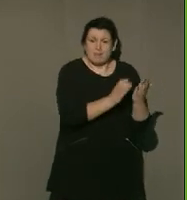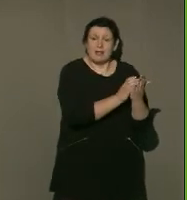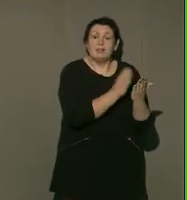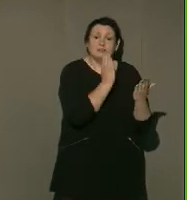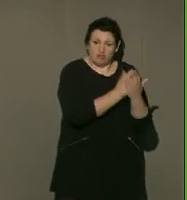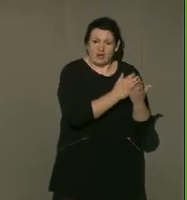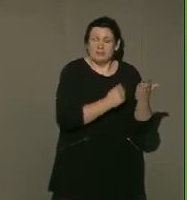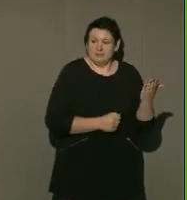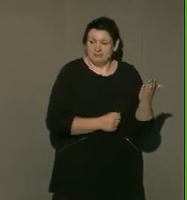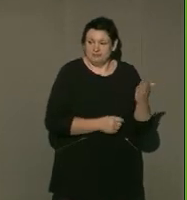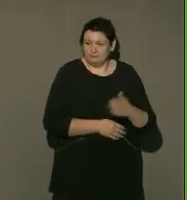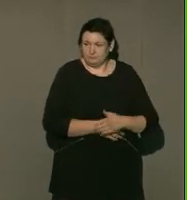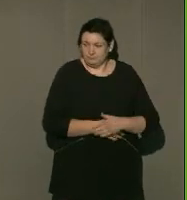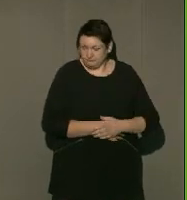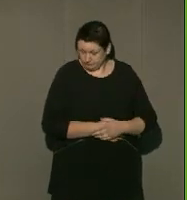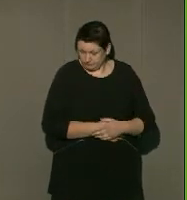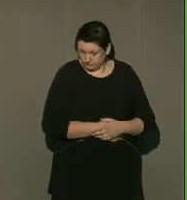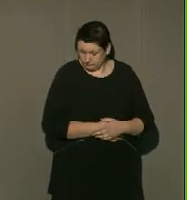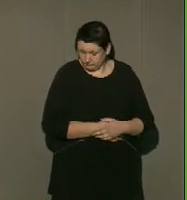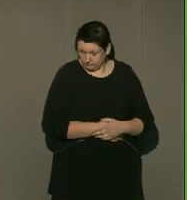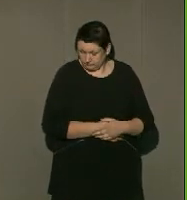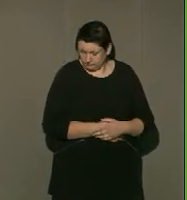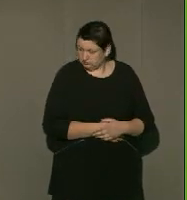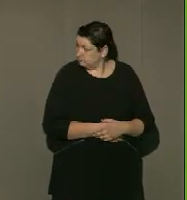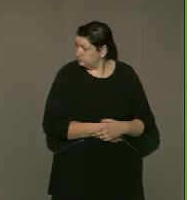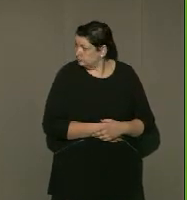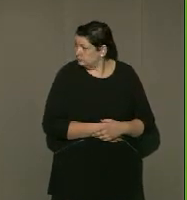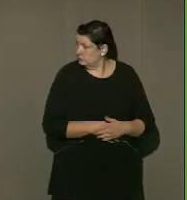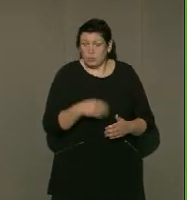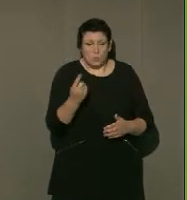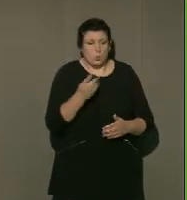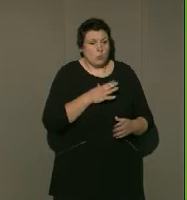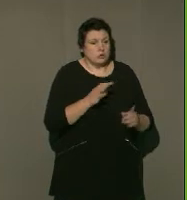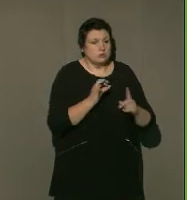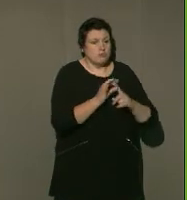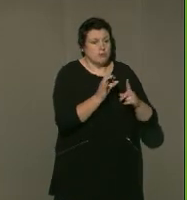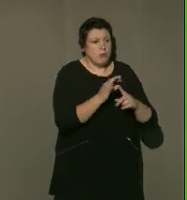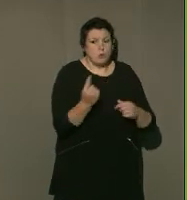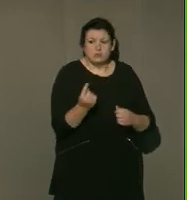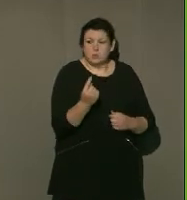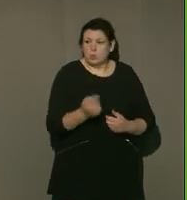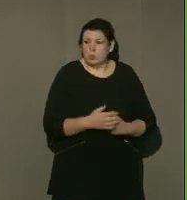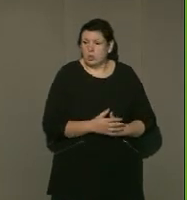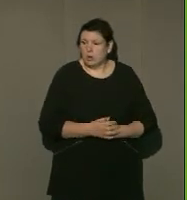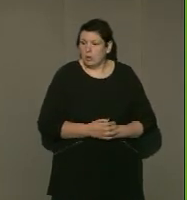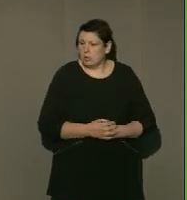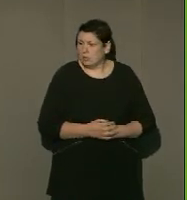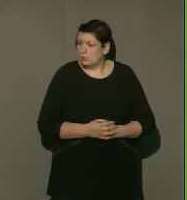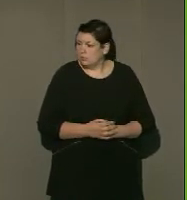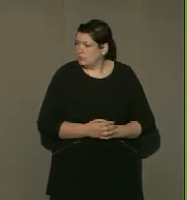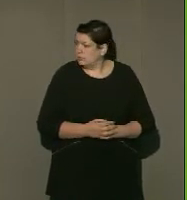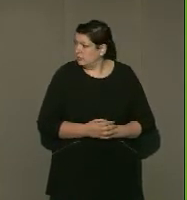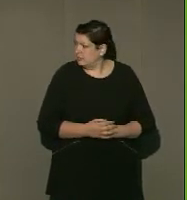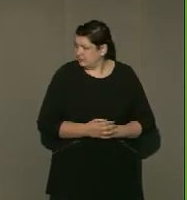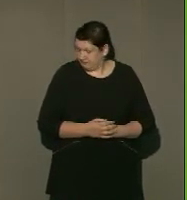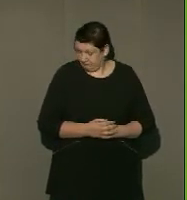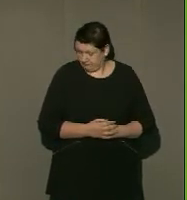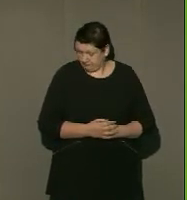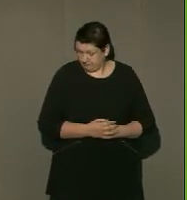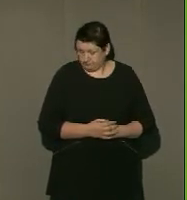order. So, do I have somebody to propose that? We have got 2 speaker slips to